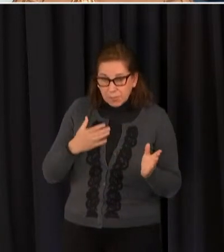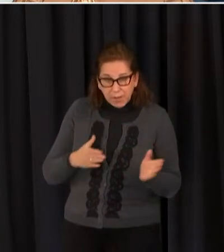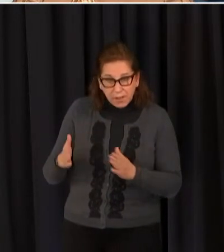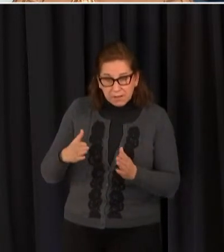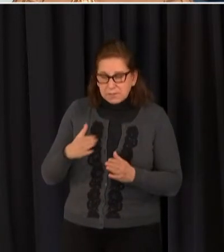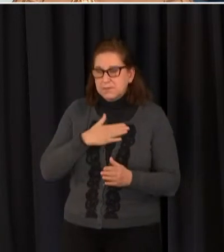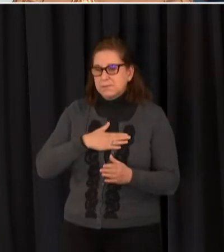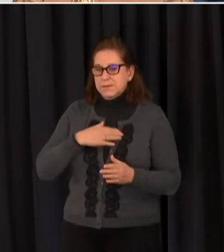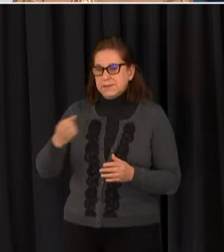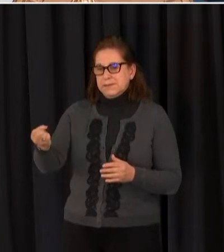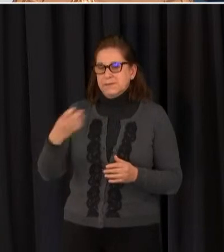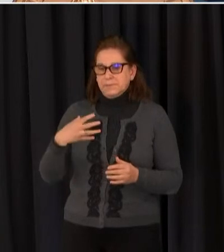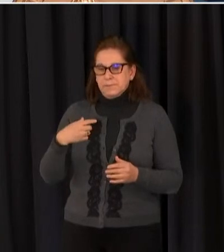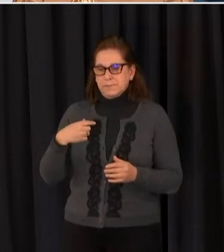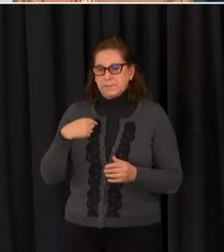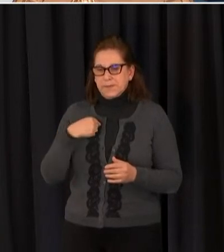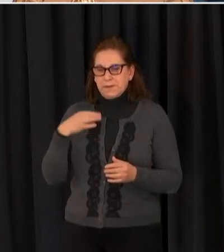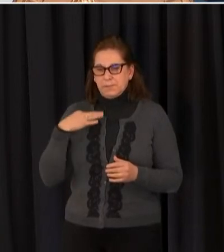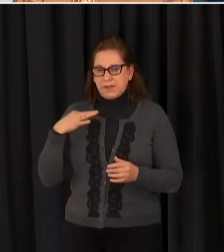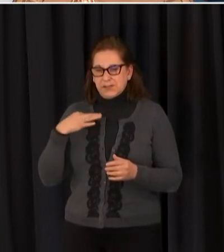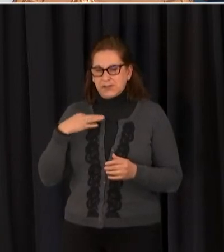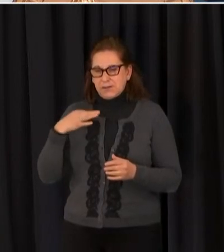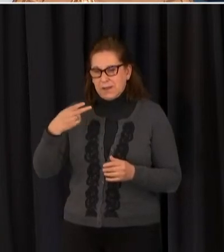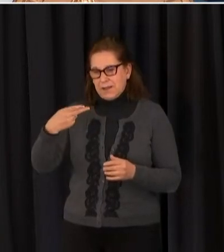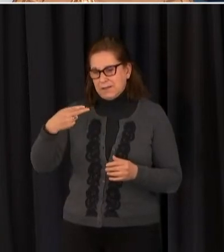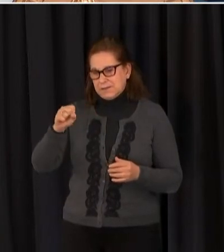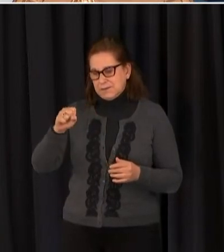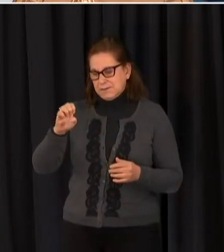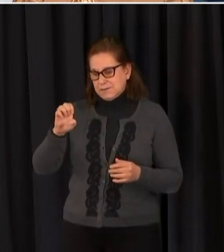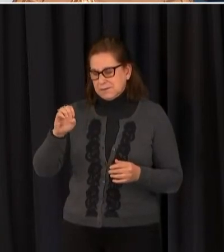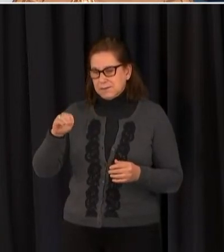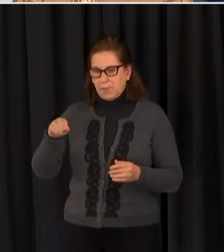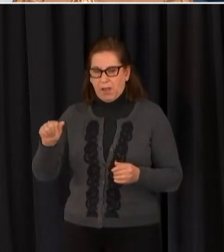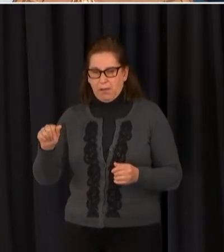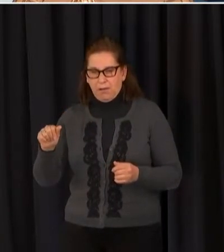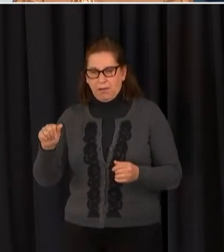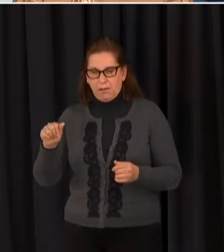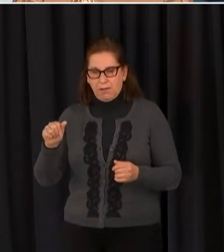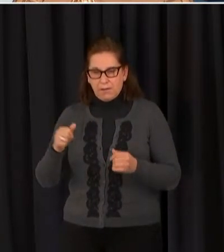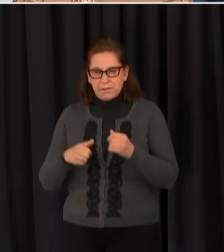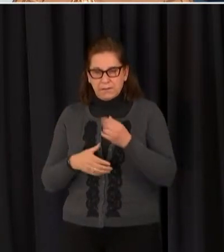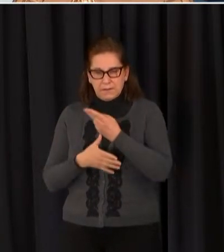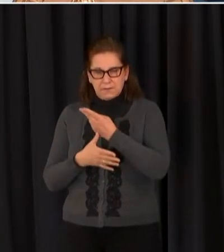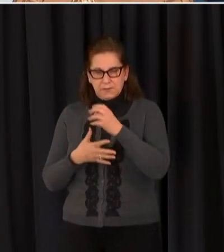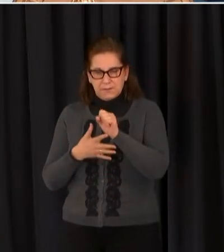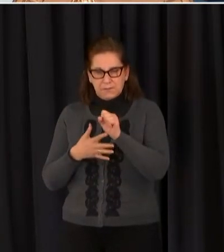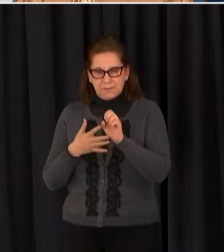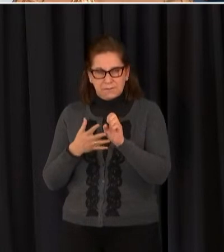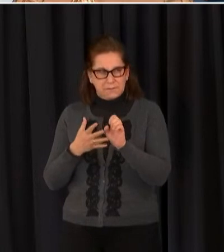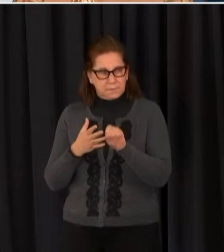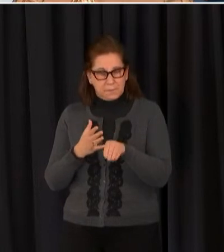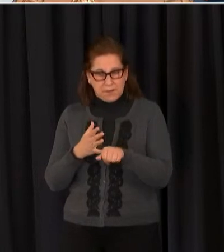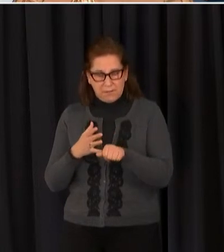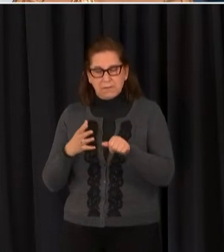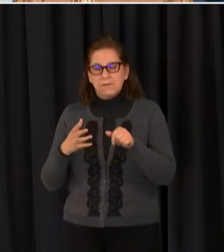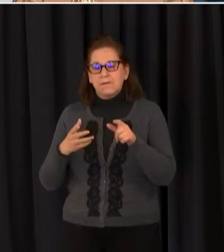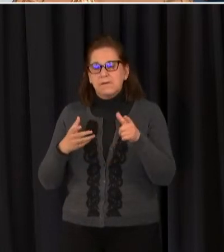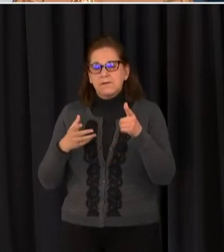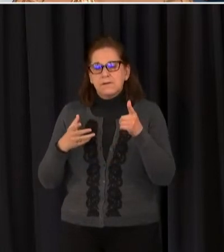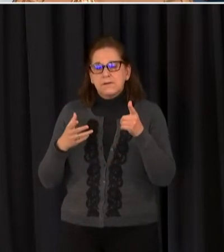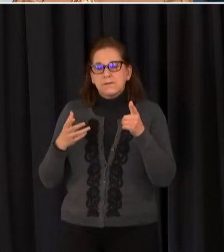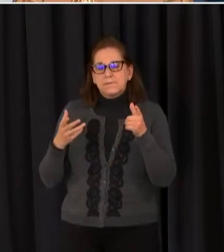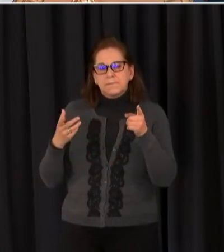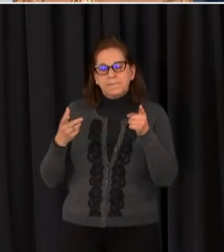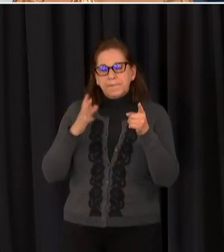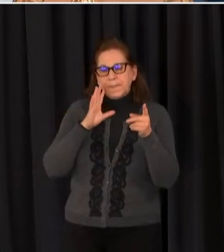plan, please submit it to HCMA. And we will look forward to turning those around quickly.